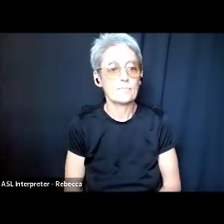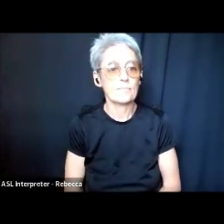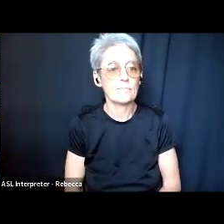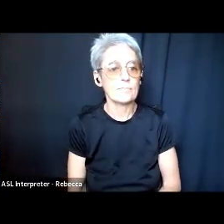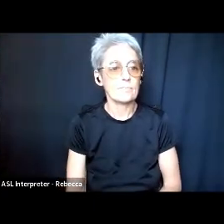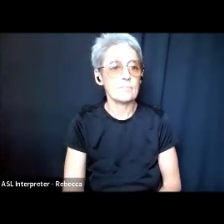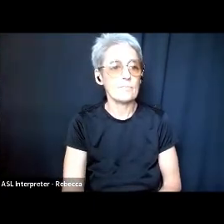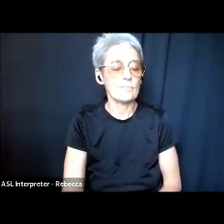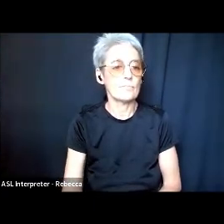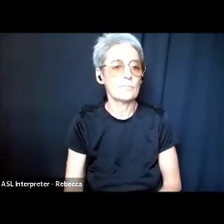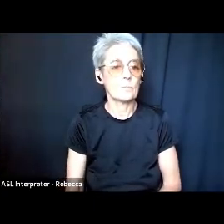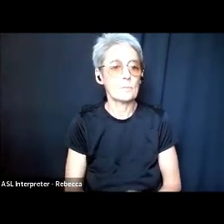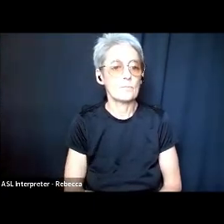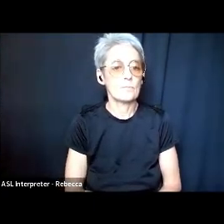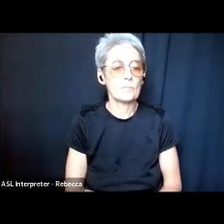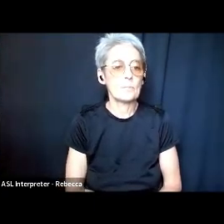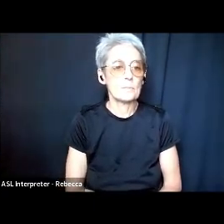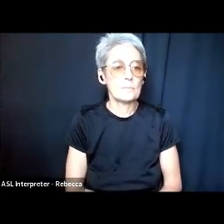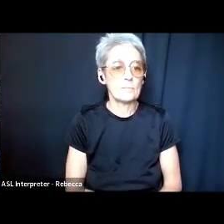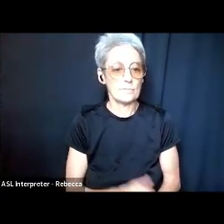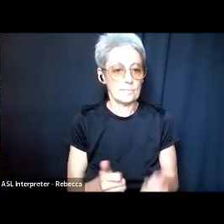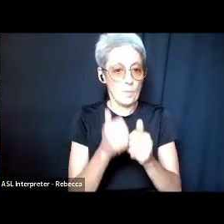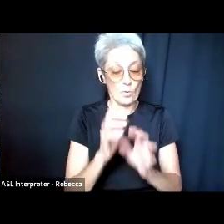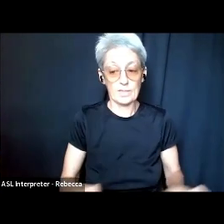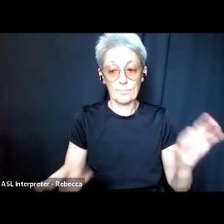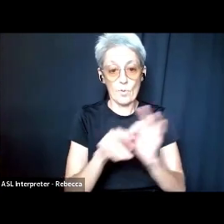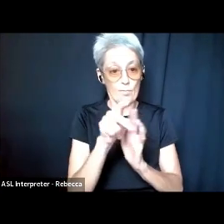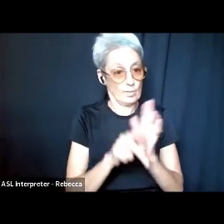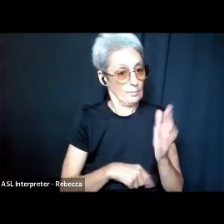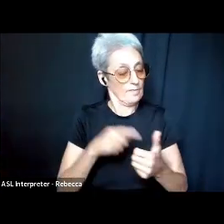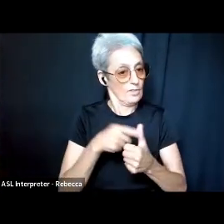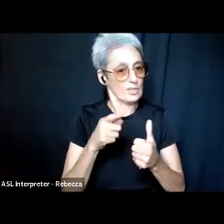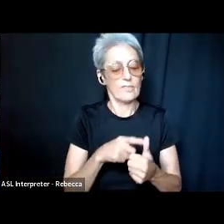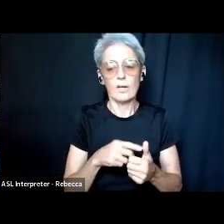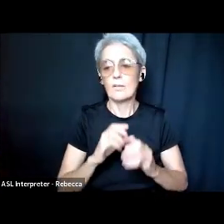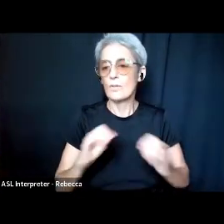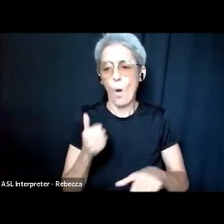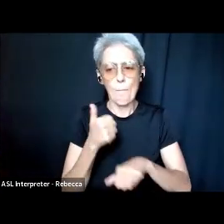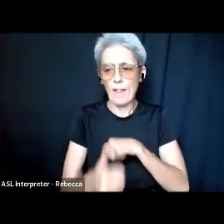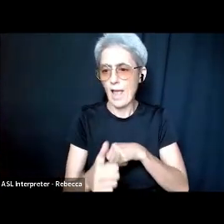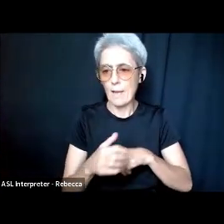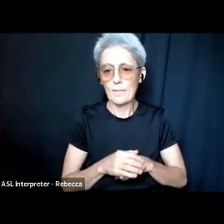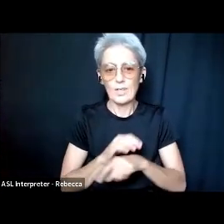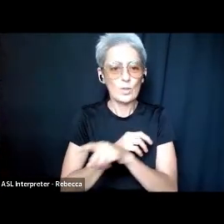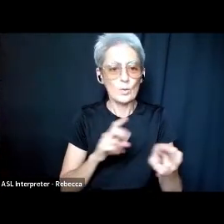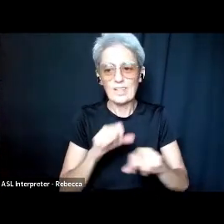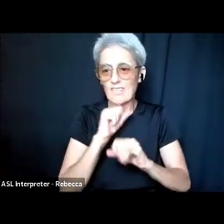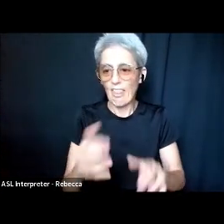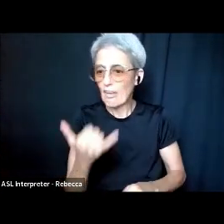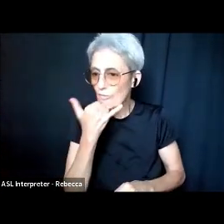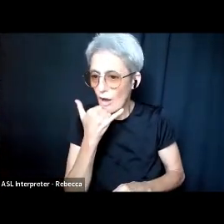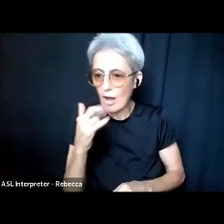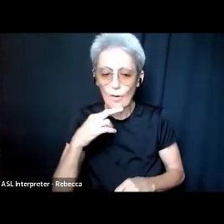The key principles of all of our courses are that this is nobody's fault. This isn't something you did wrong or you didn't do. There's